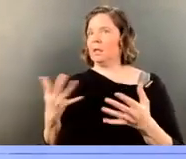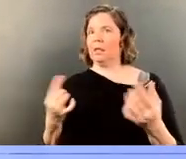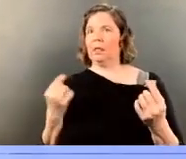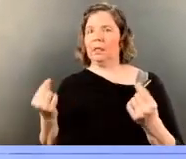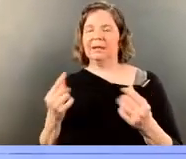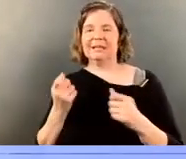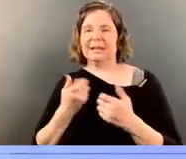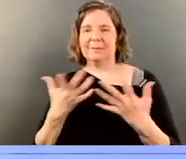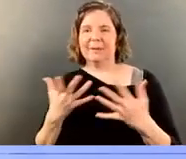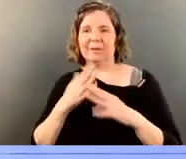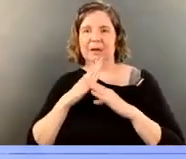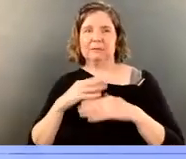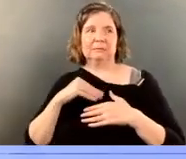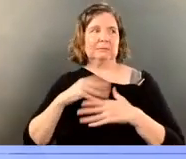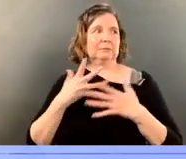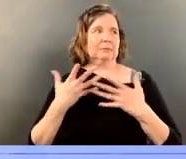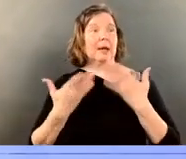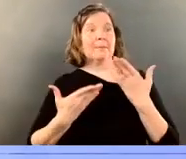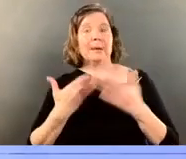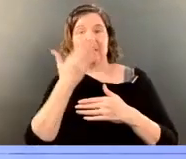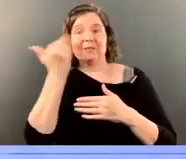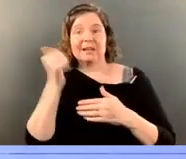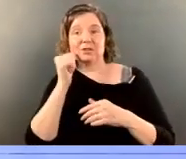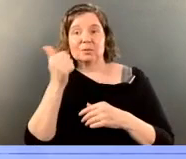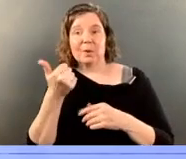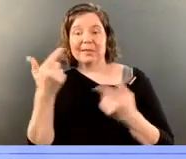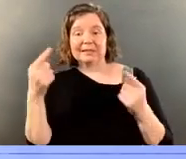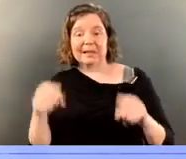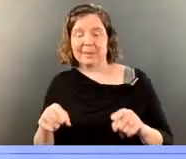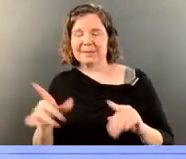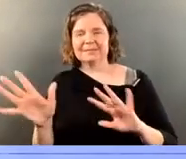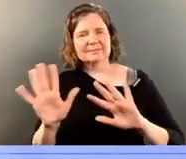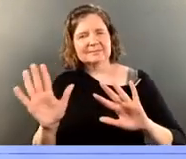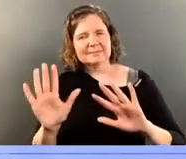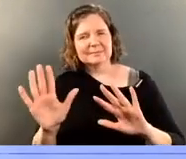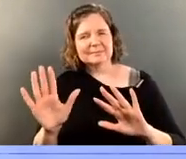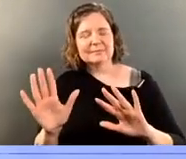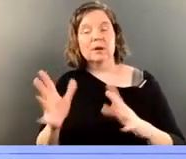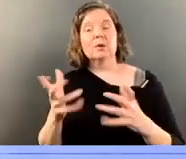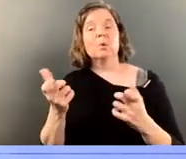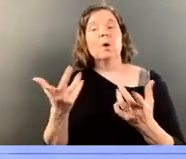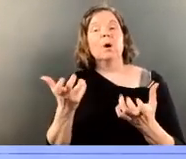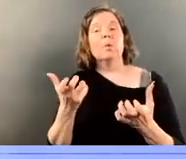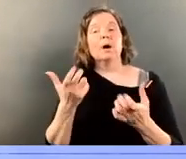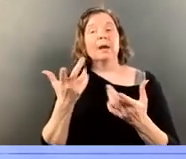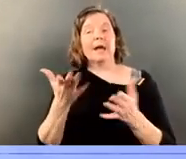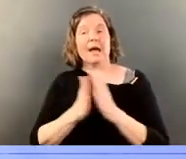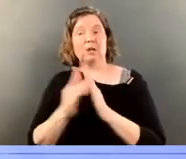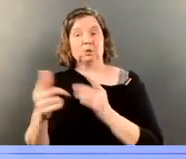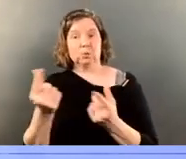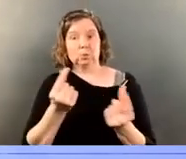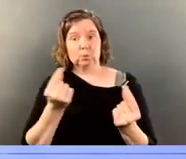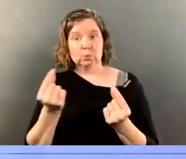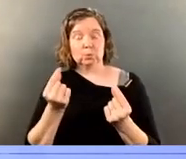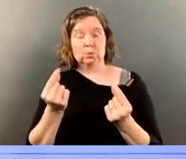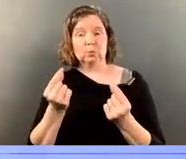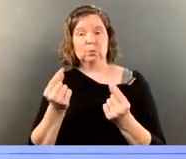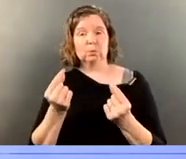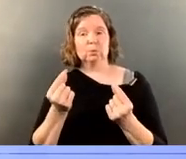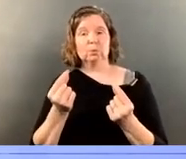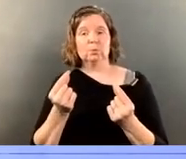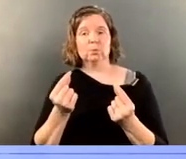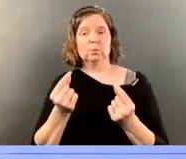keep everything quiet and maybe forget tomorrow that this moment even happened for you. And so what I'd like to ask you to do